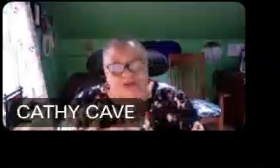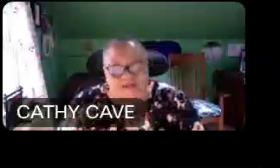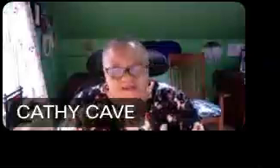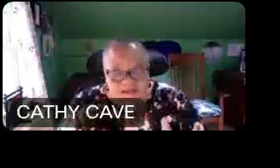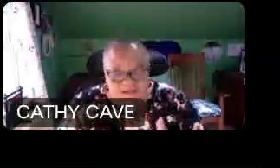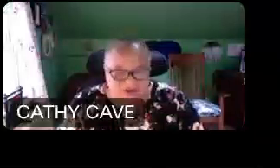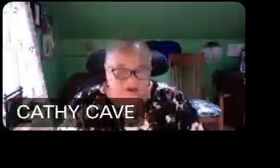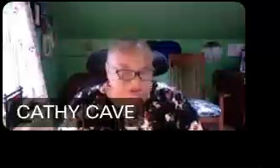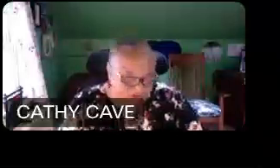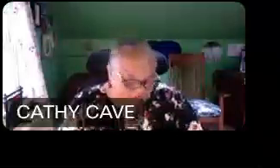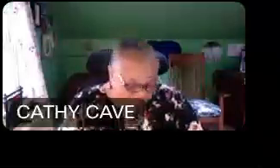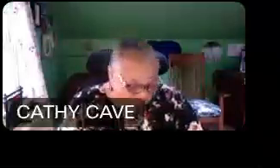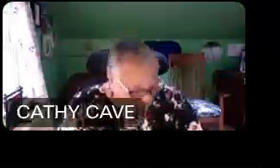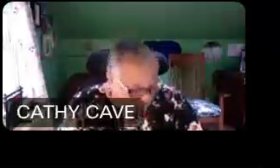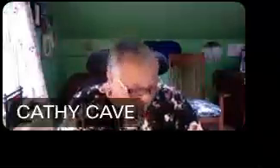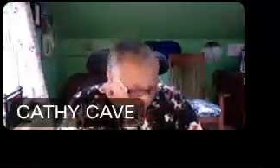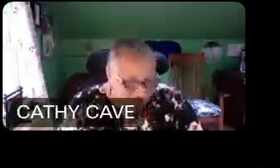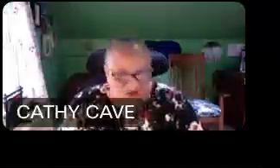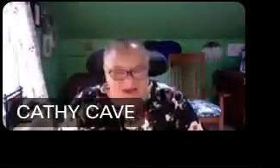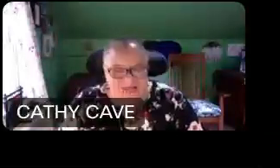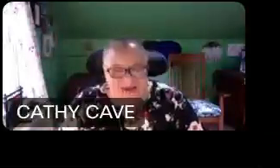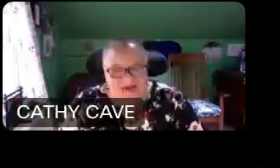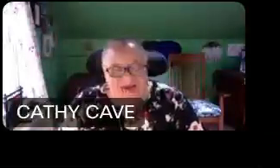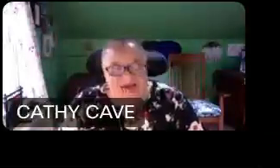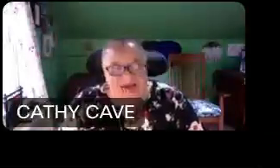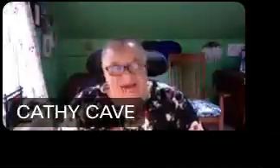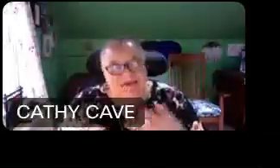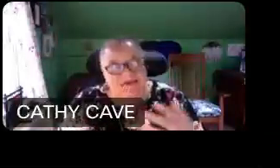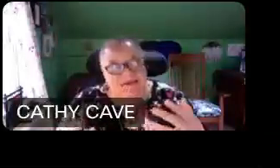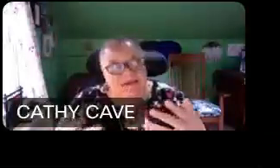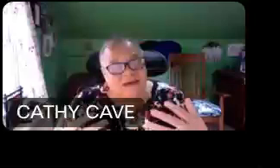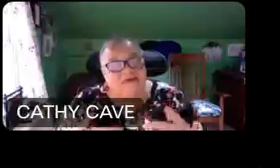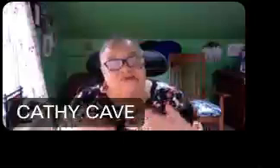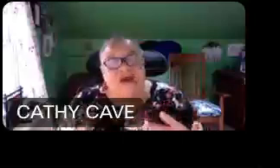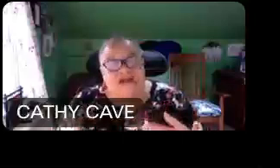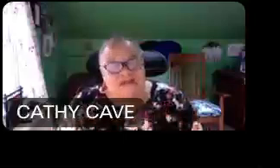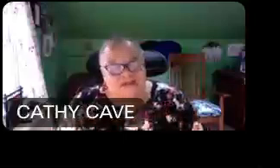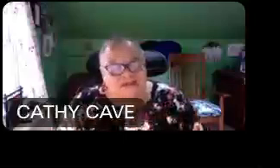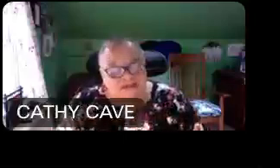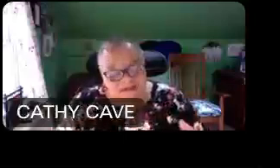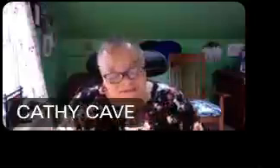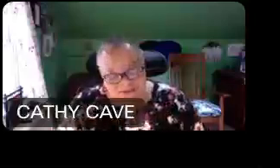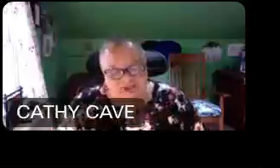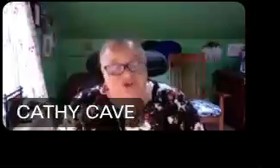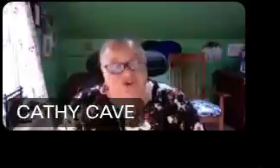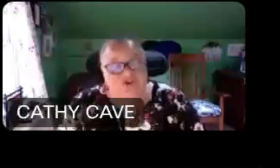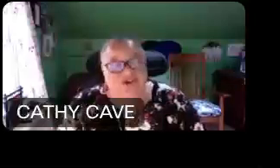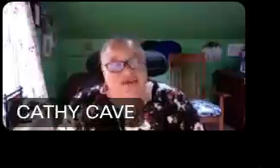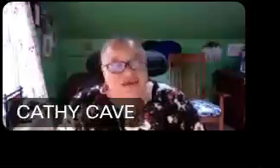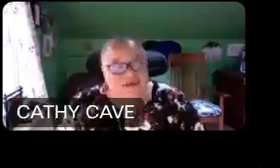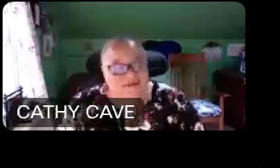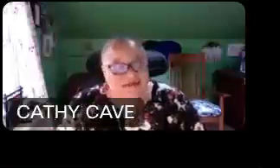were listening to her, what we were thinking and talking about in responding to this